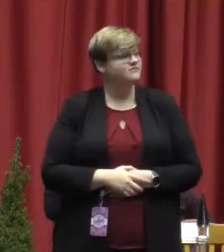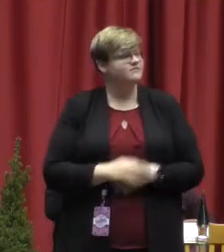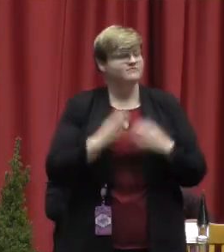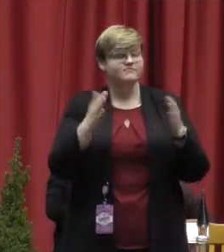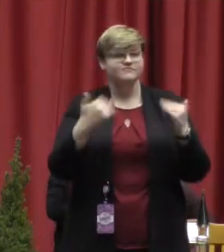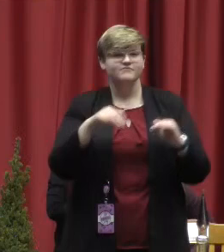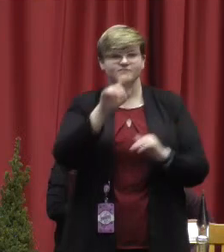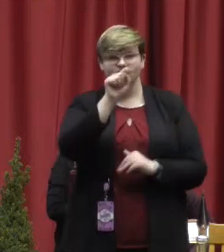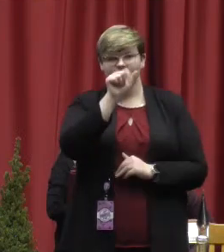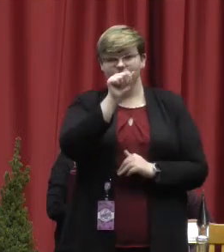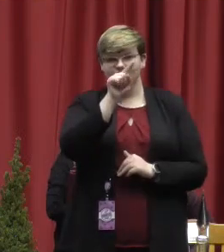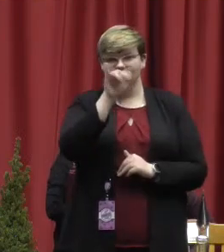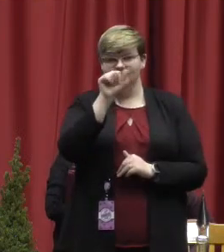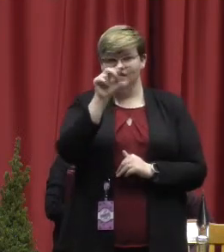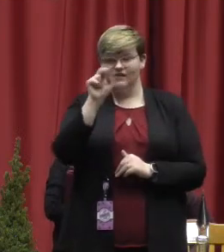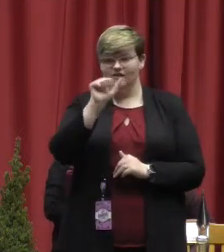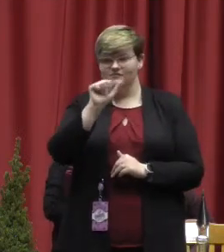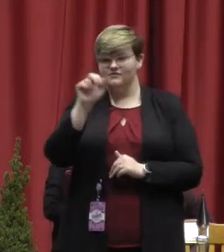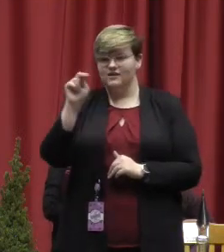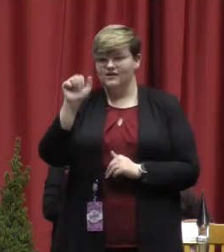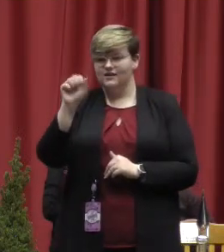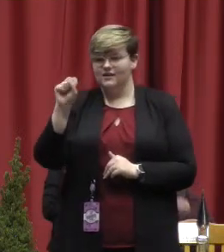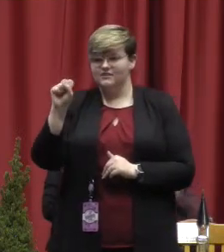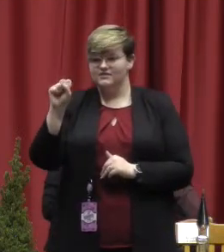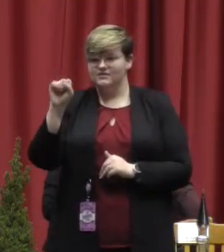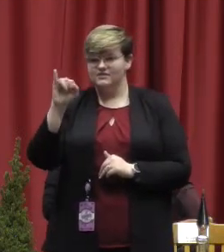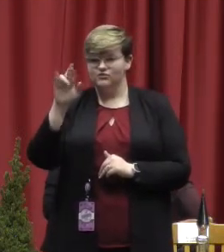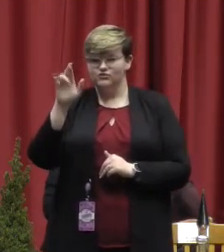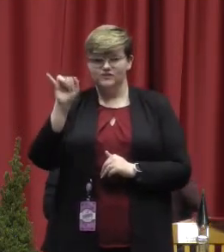Tatiana Nasiri.